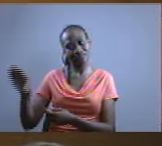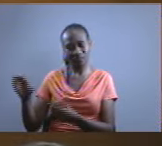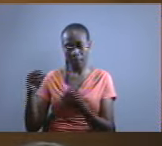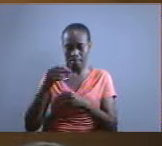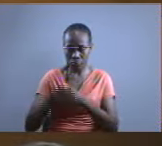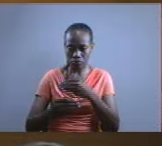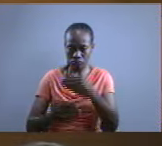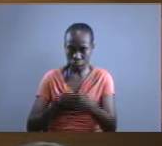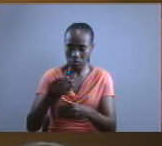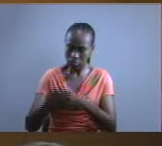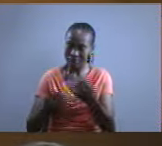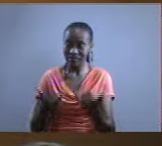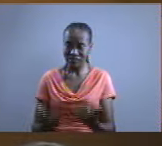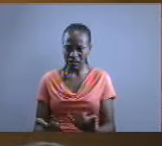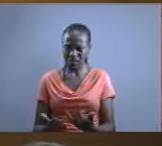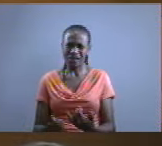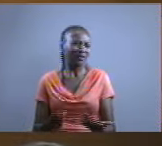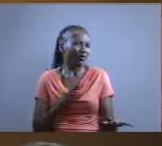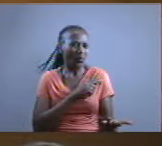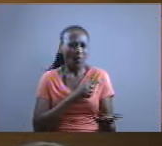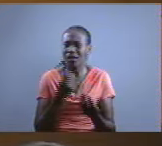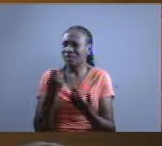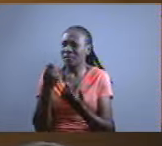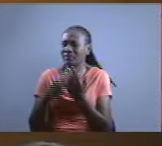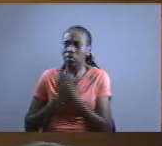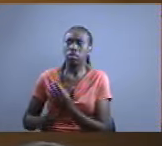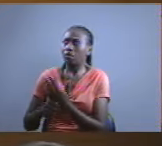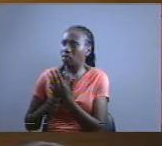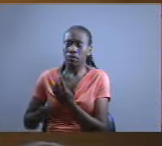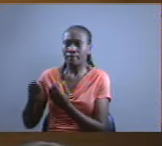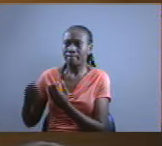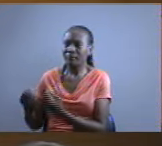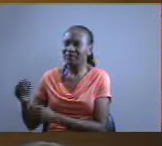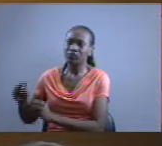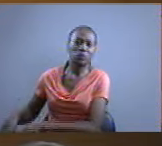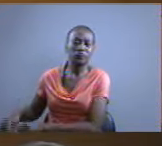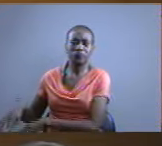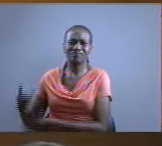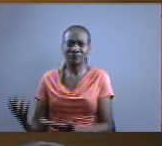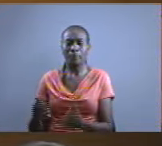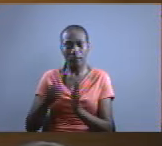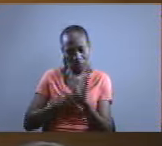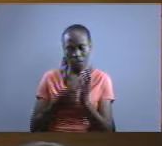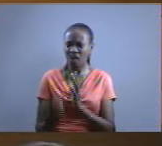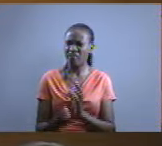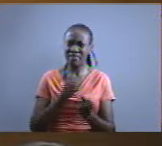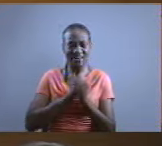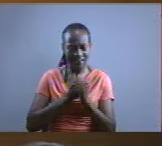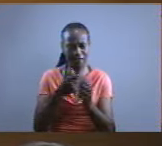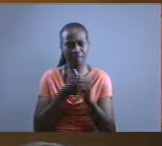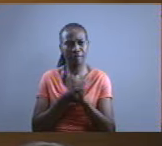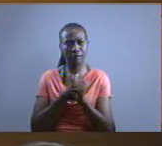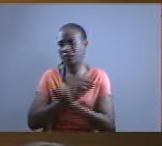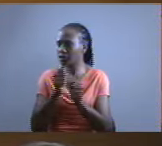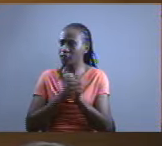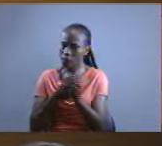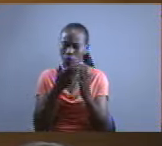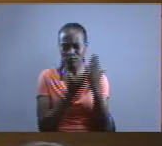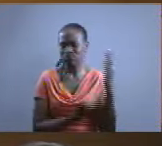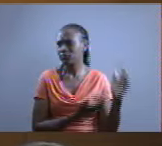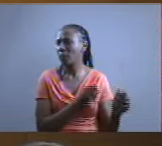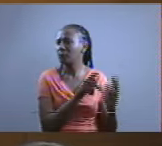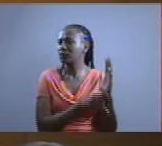is currently underway. Why spend taxpayer money reviewing policies which will not be implemented? The same could be asked about the millions